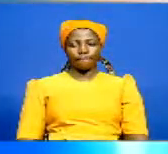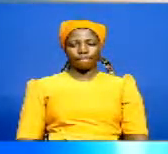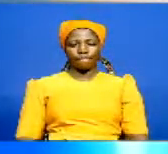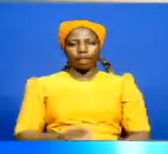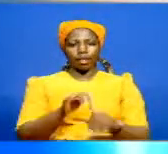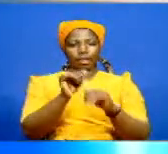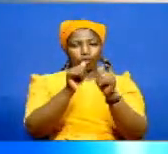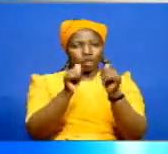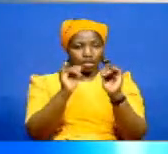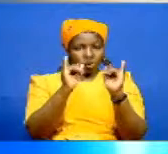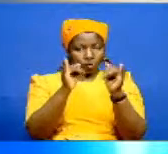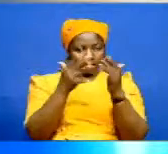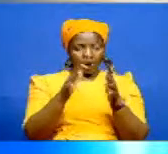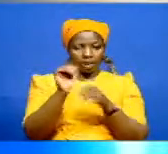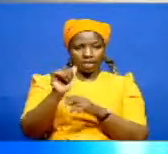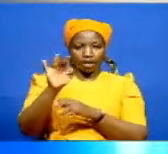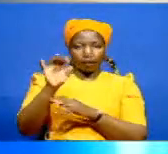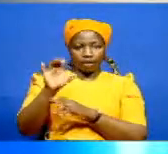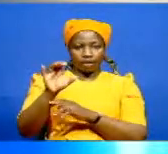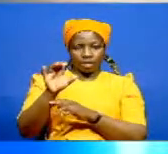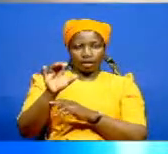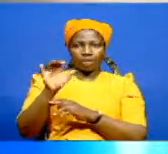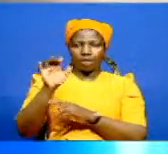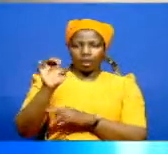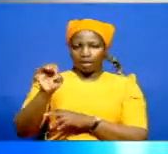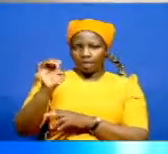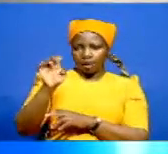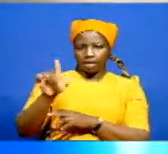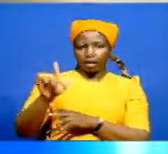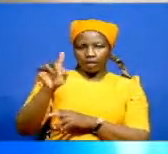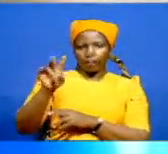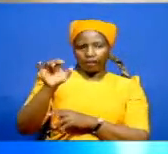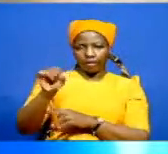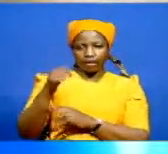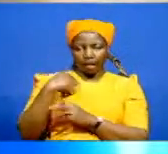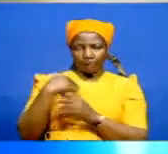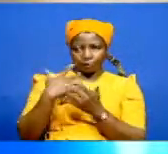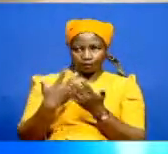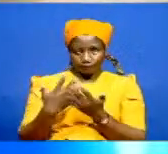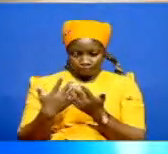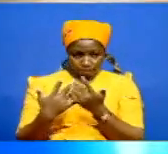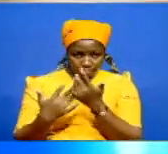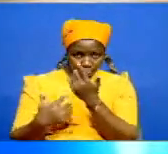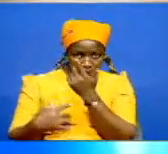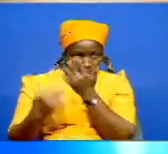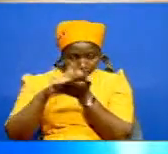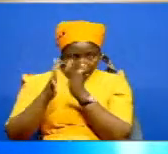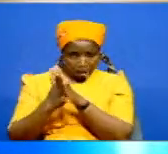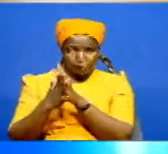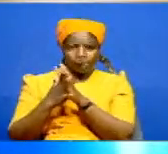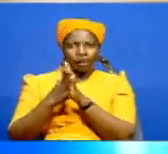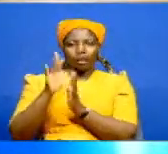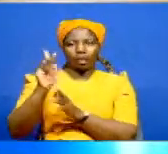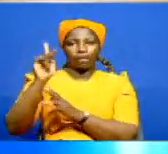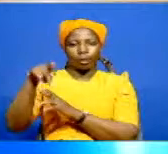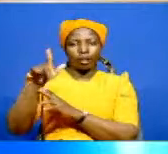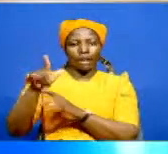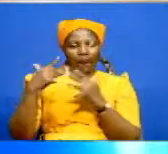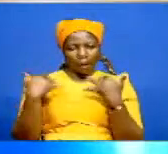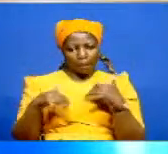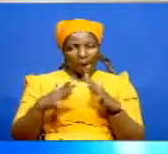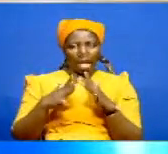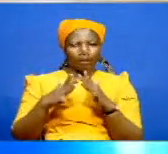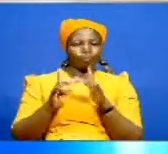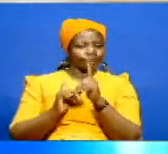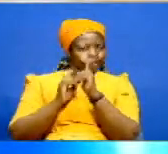Sports news now. AFC Leopards Elvis Rupia has bagged the Football Kenya Federation Premier League Player of the Month prize after he was awarded